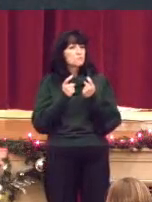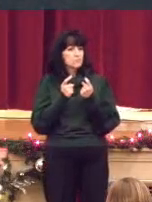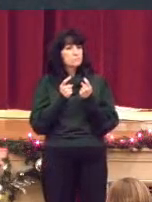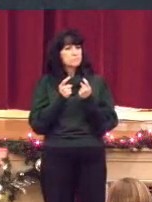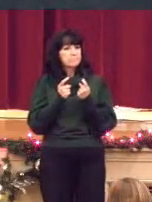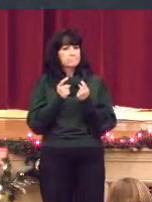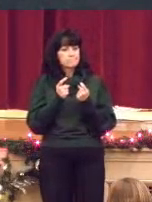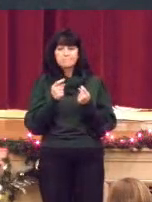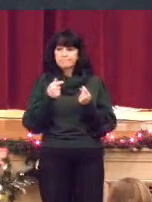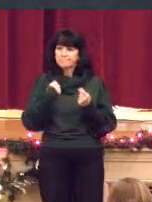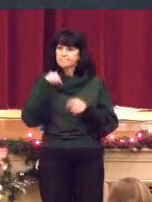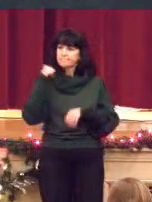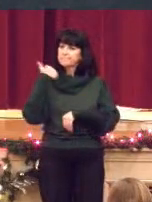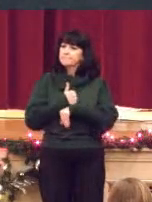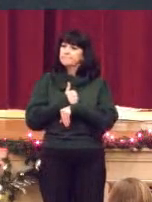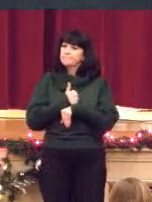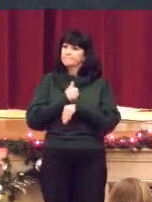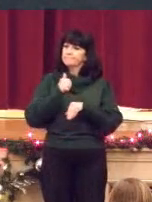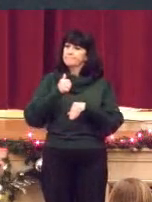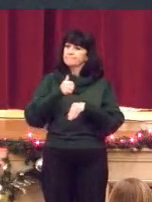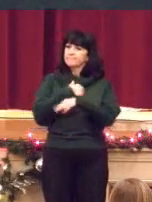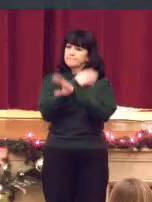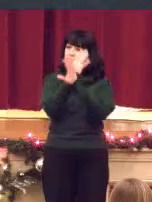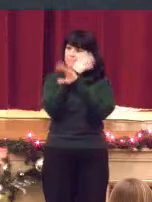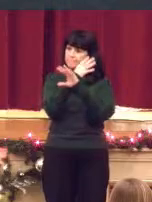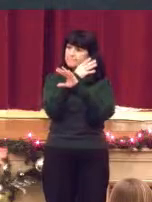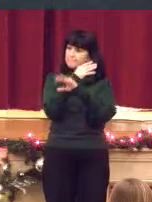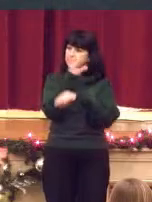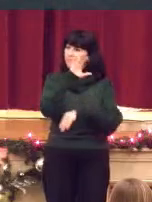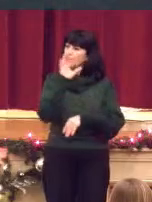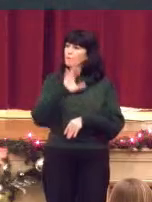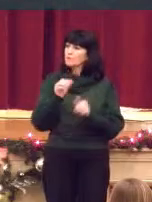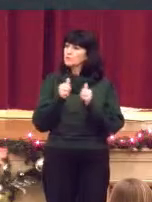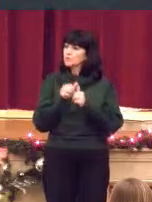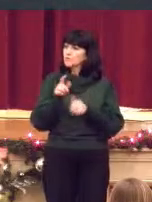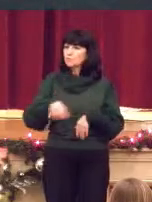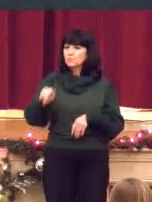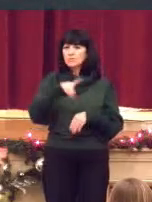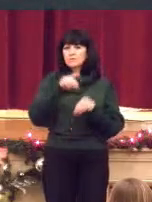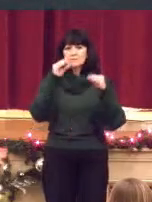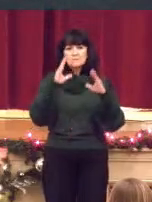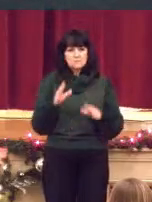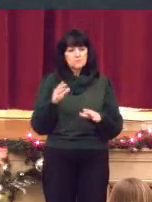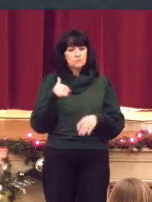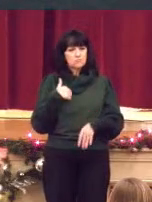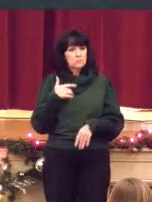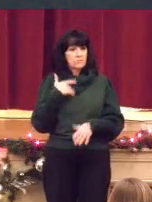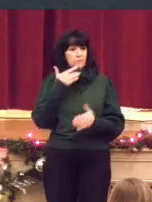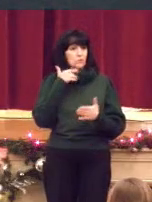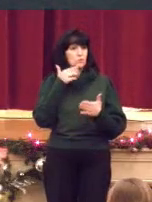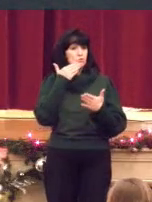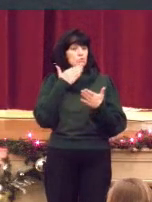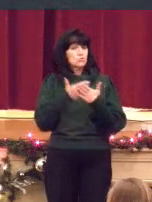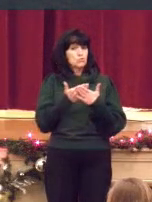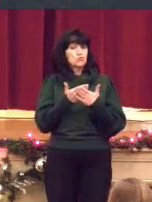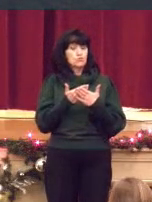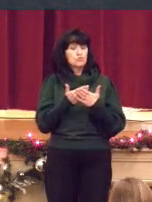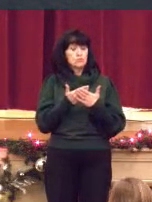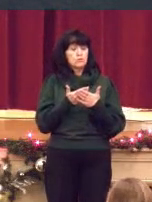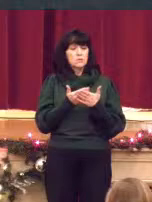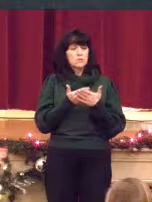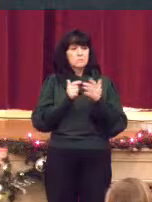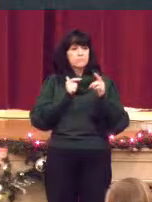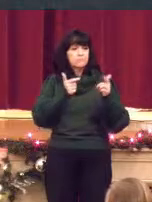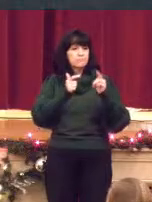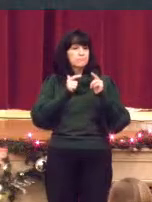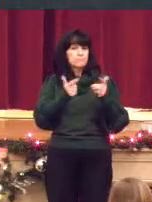teachers here. It was really a good conversation. I felt back and forth. The biggest turnout, I would also add,